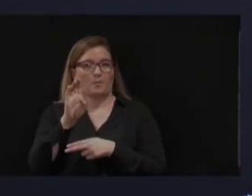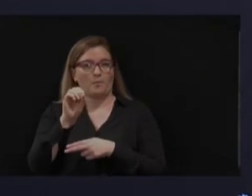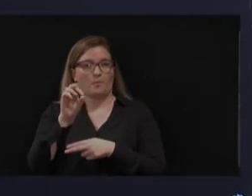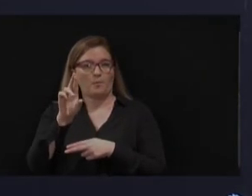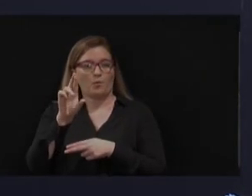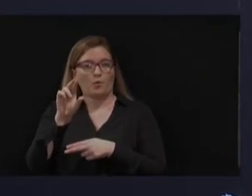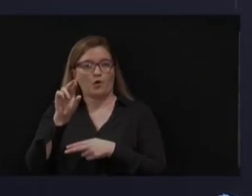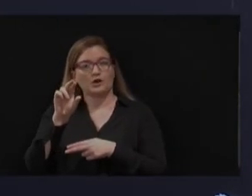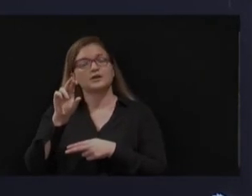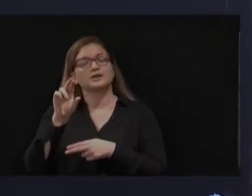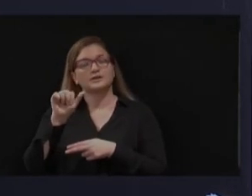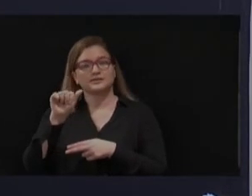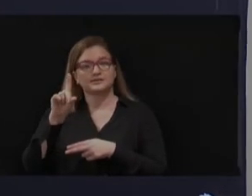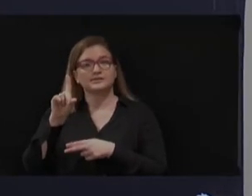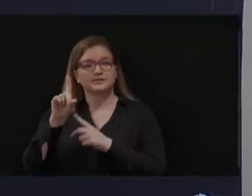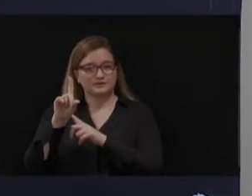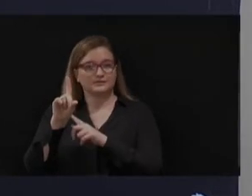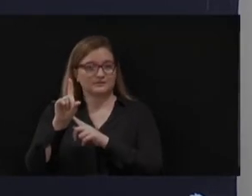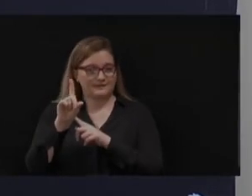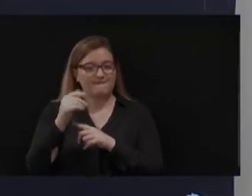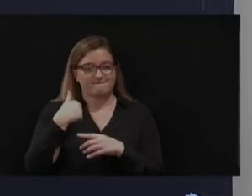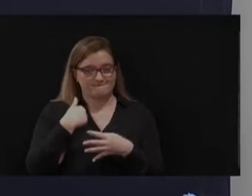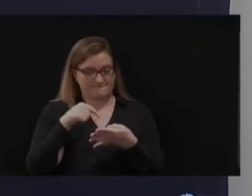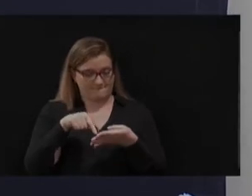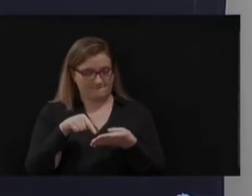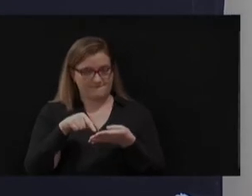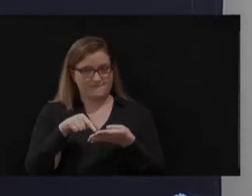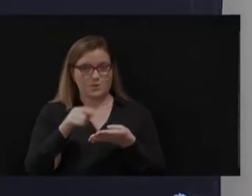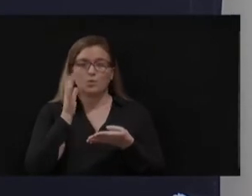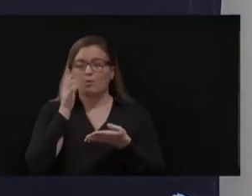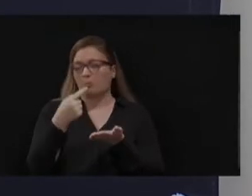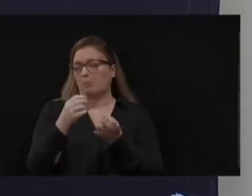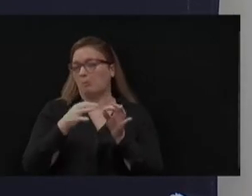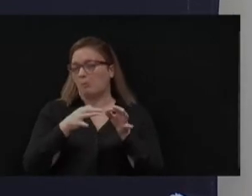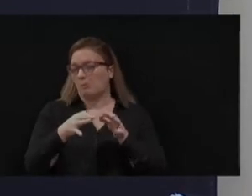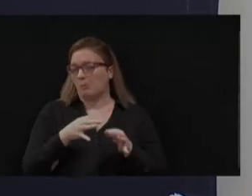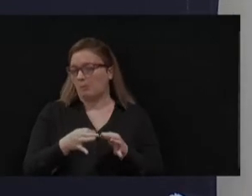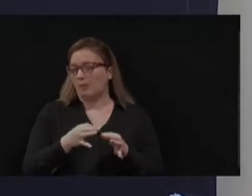the blending board. It's a really nice little